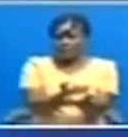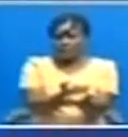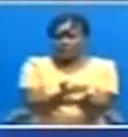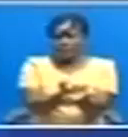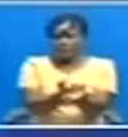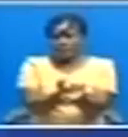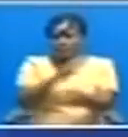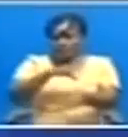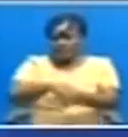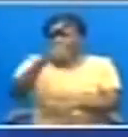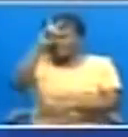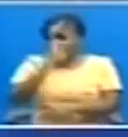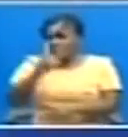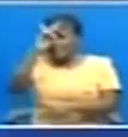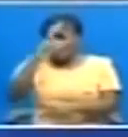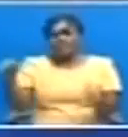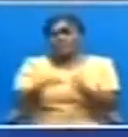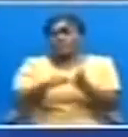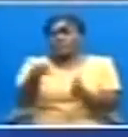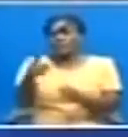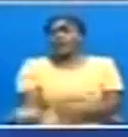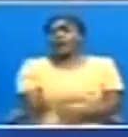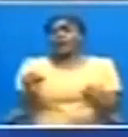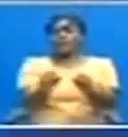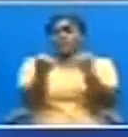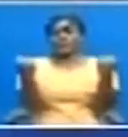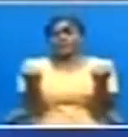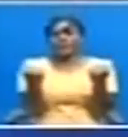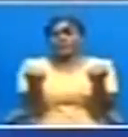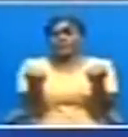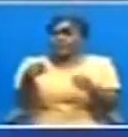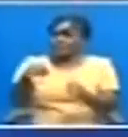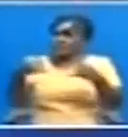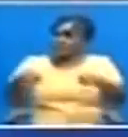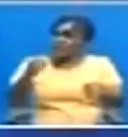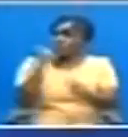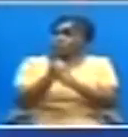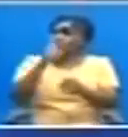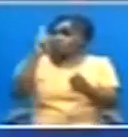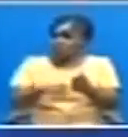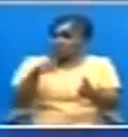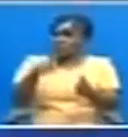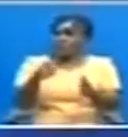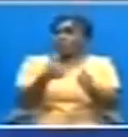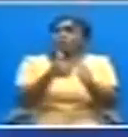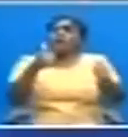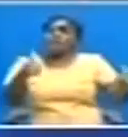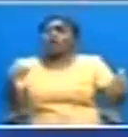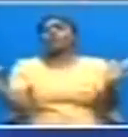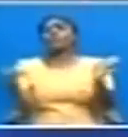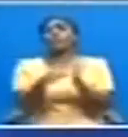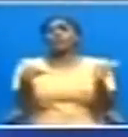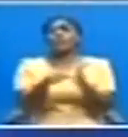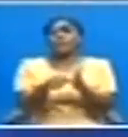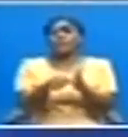procurement, you know, serious procurement has taken place. So what they are trying to do is now they want to run away from that. So they have hired